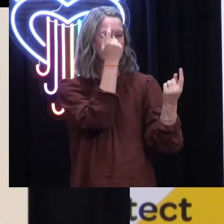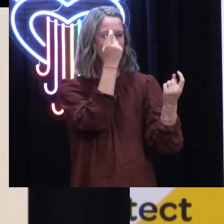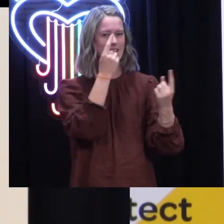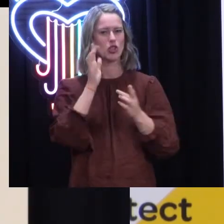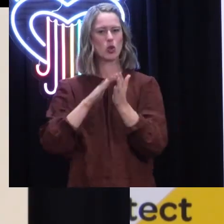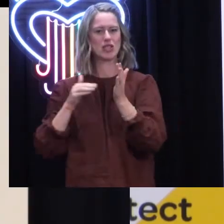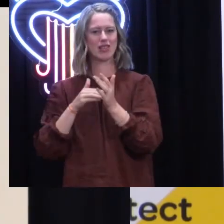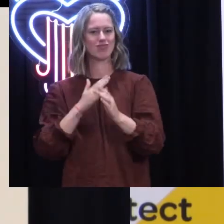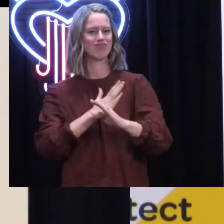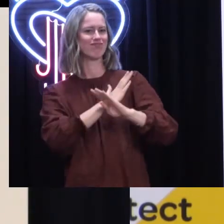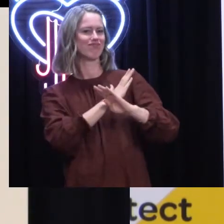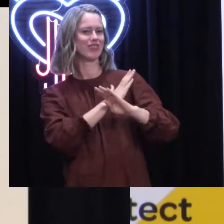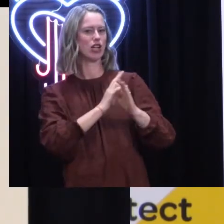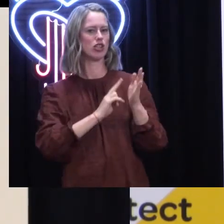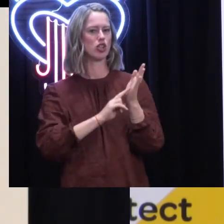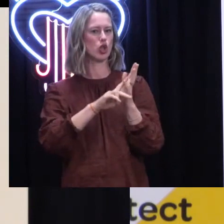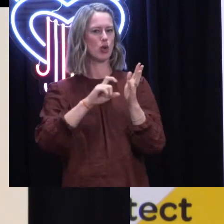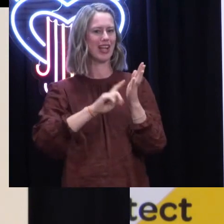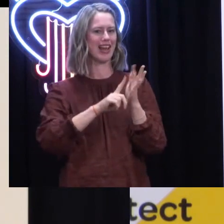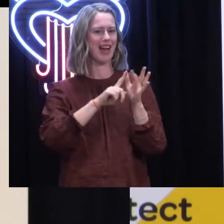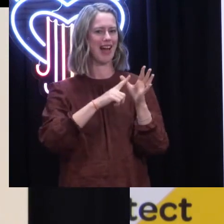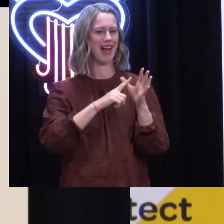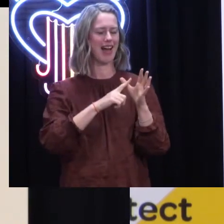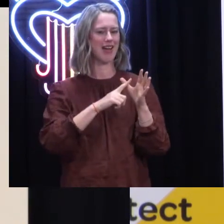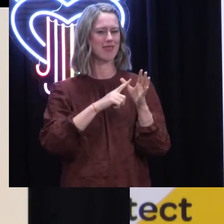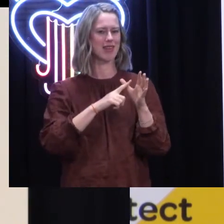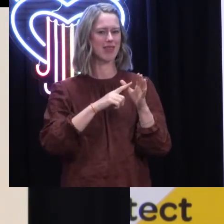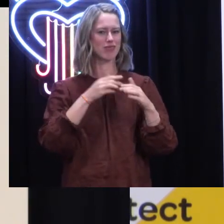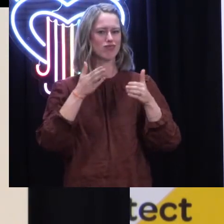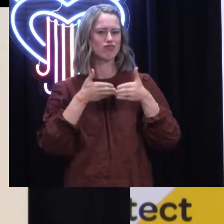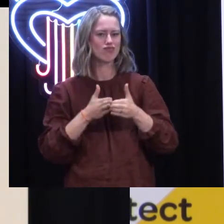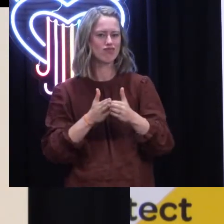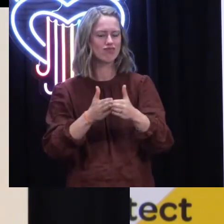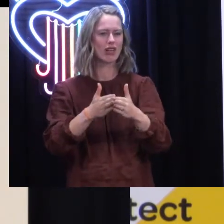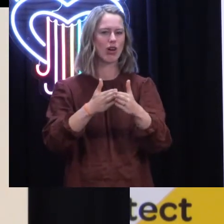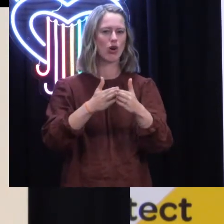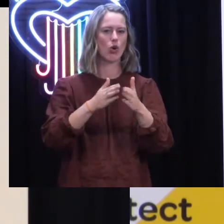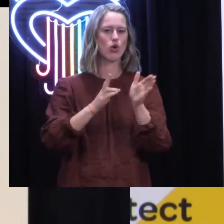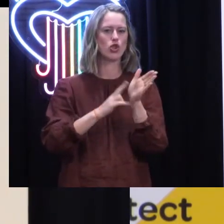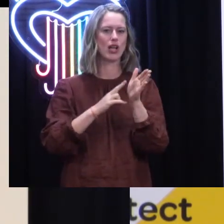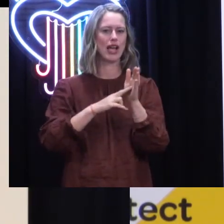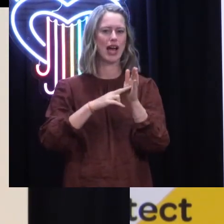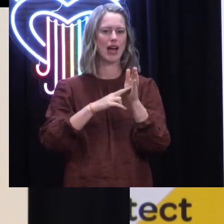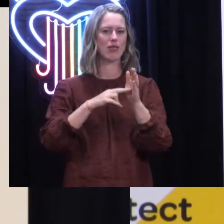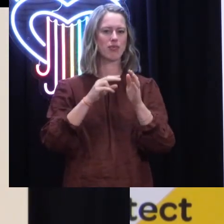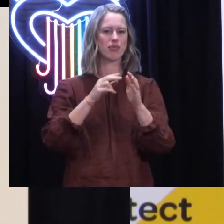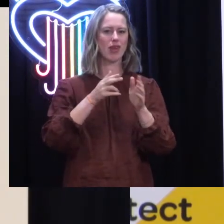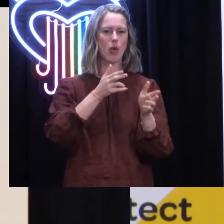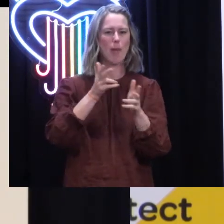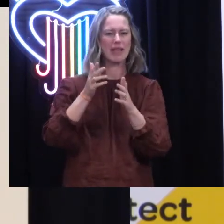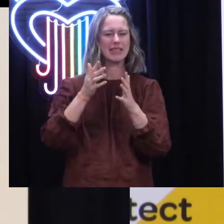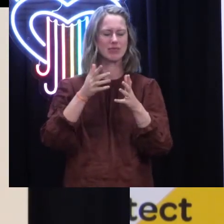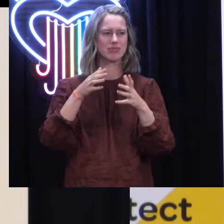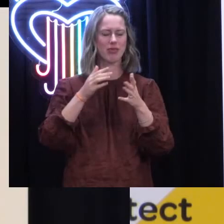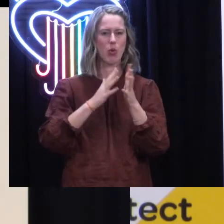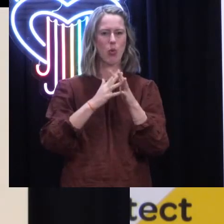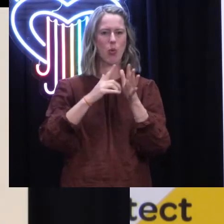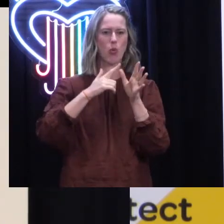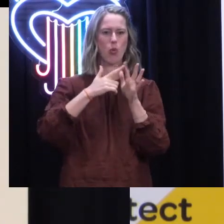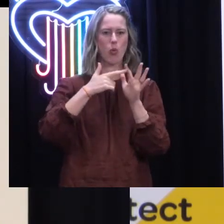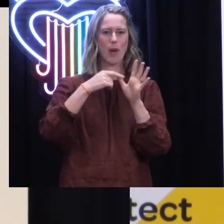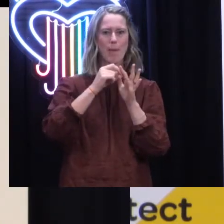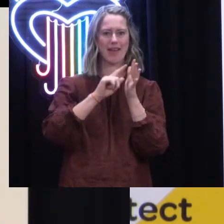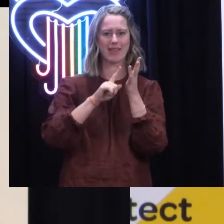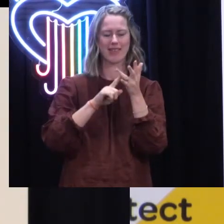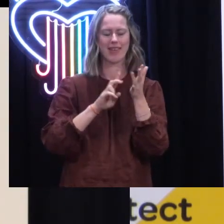our position on nuclear-powered vessels and also nuclear weapons. That, of course, means that they